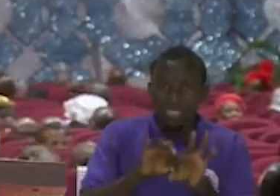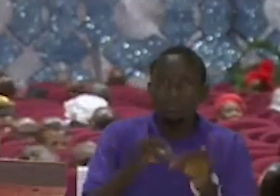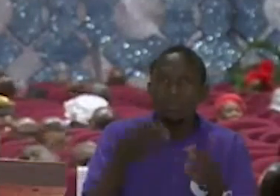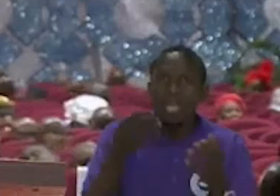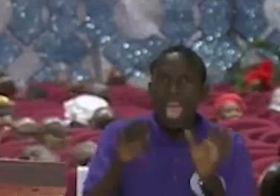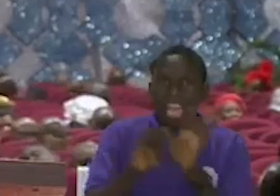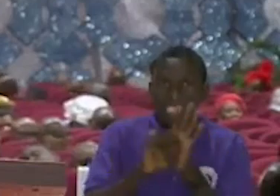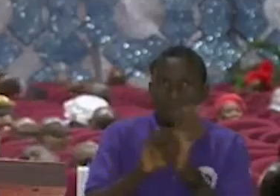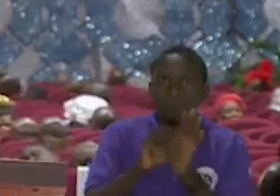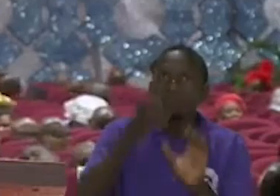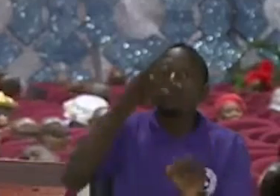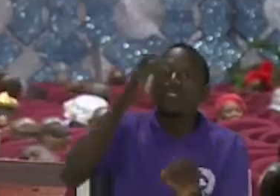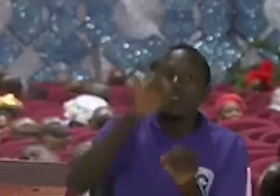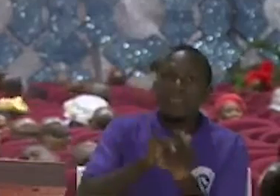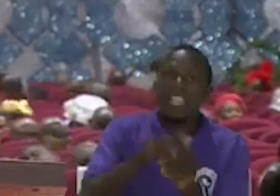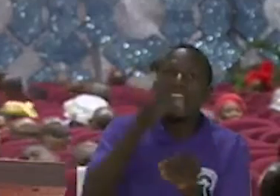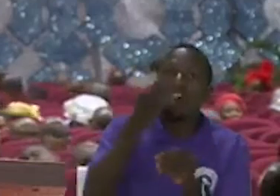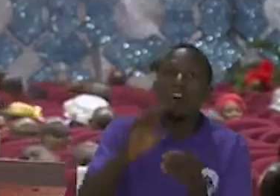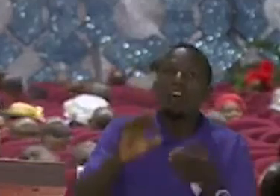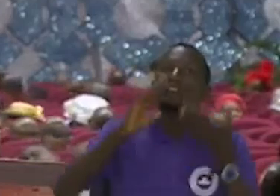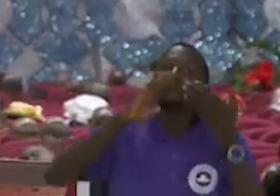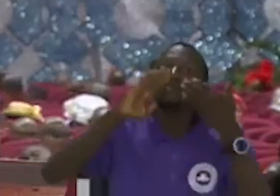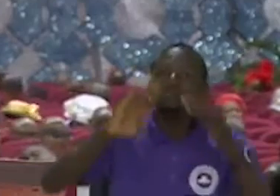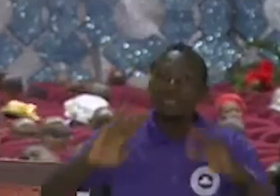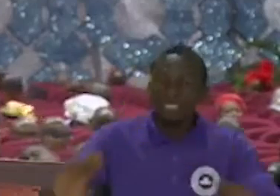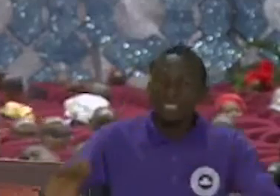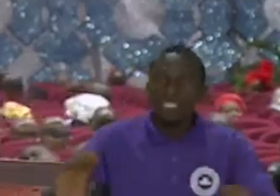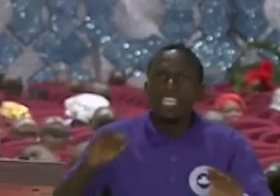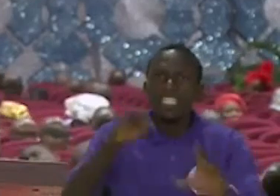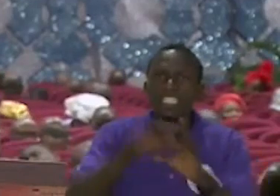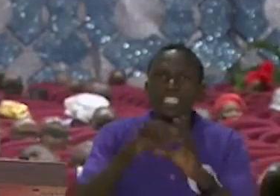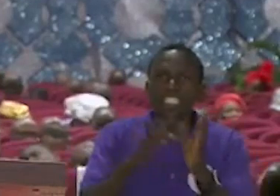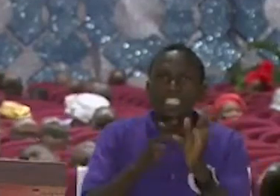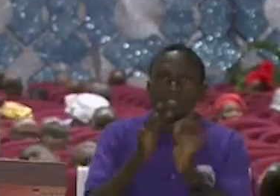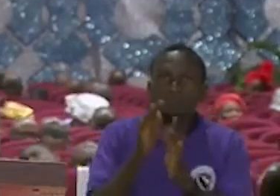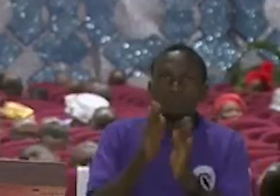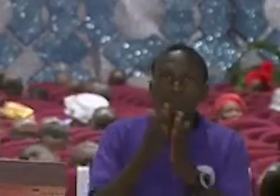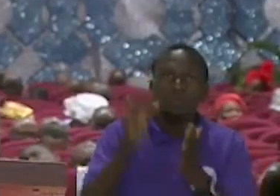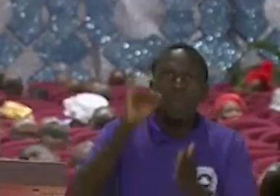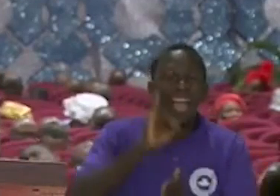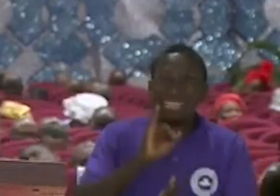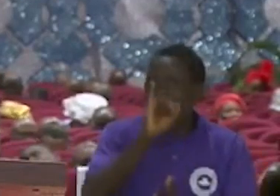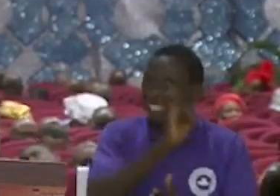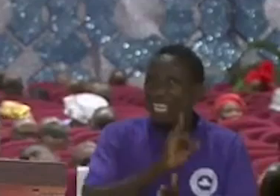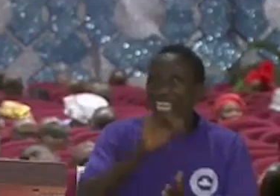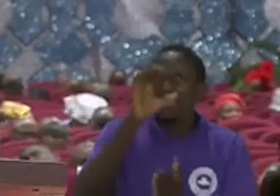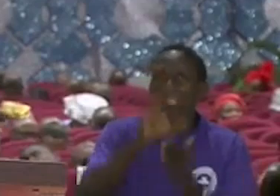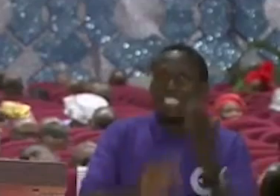peace. The covenant of peace. In the book of Isaiah 26 verse 3.